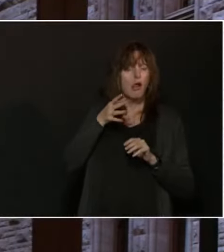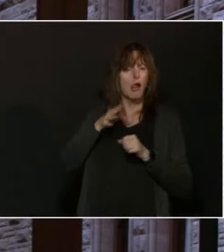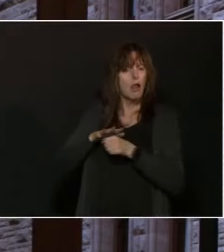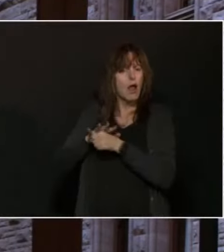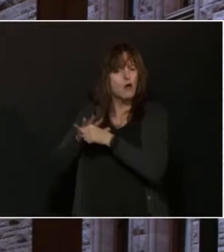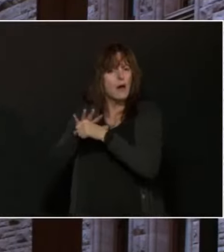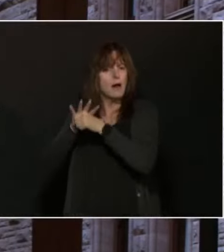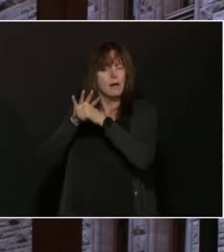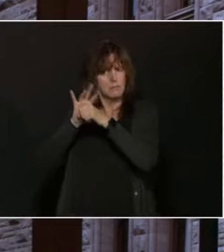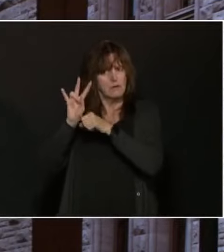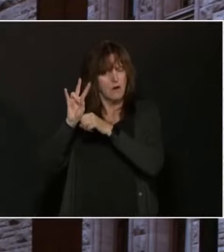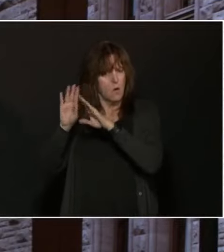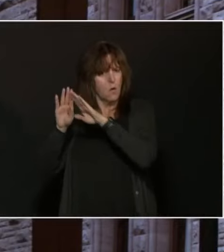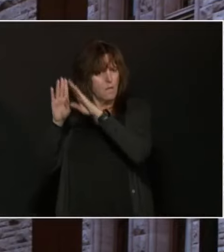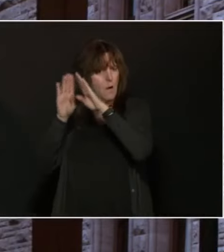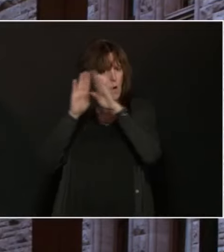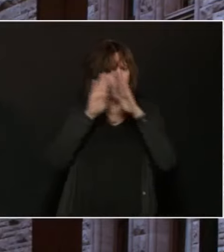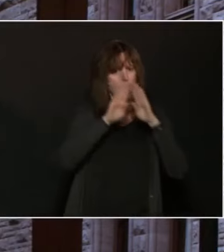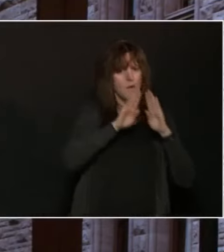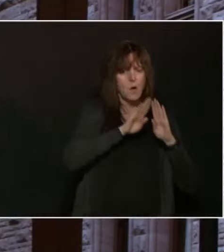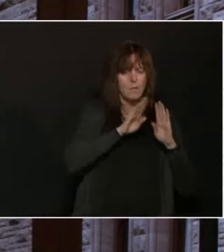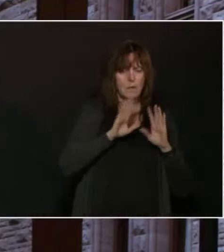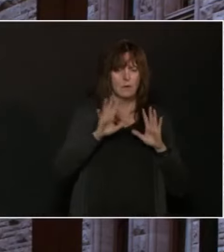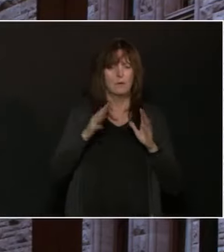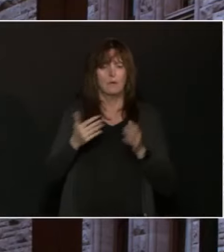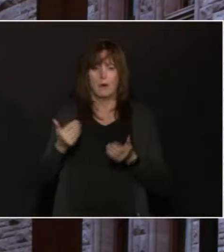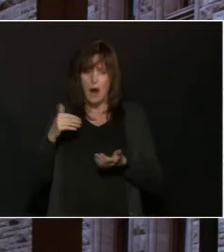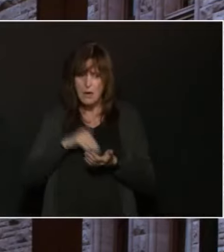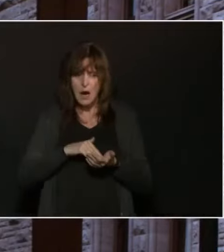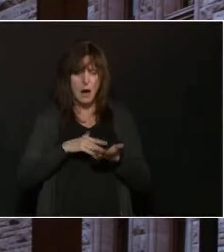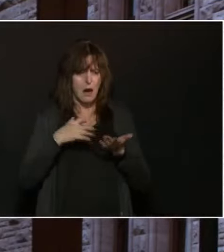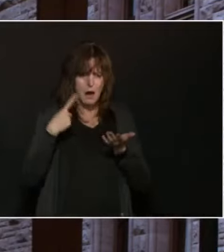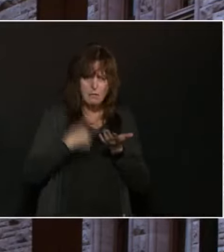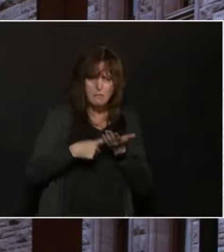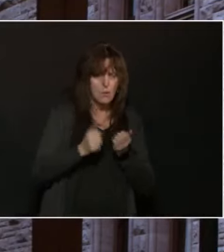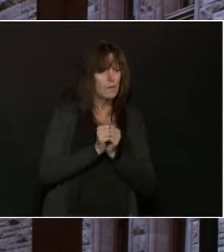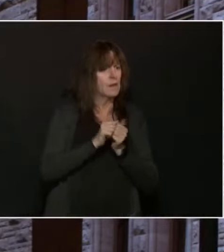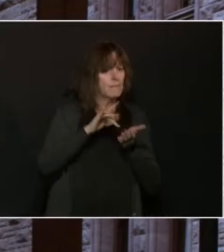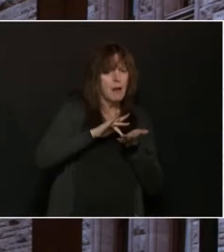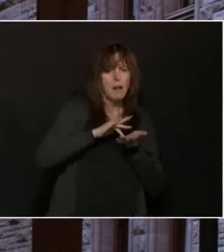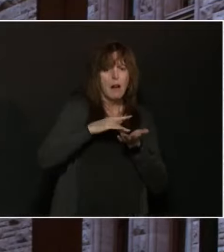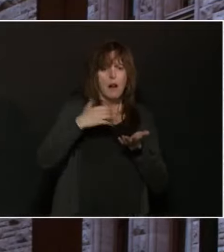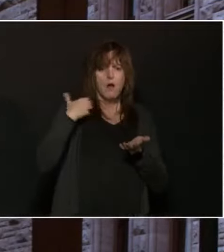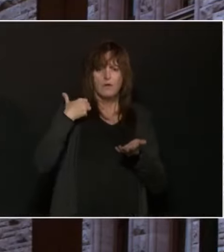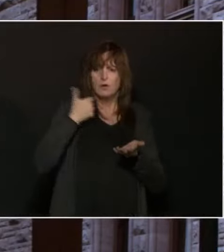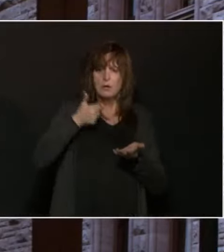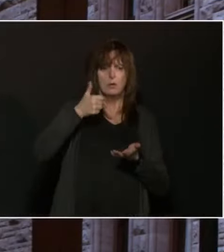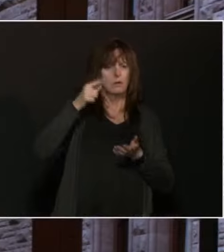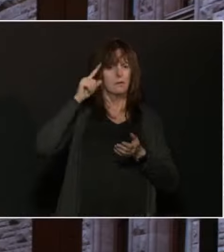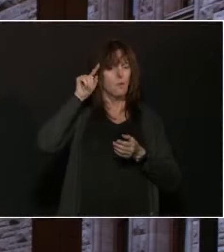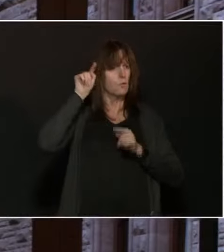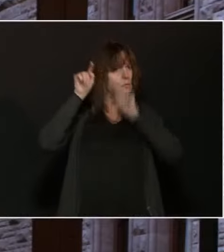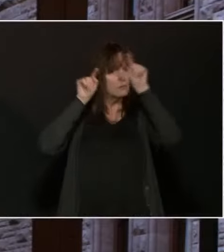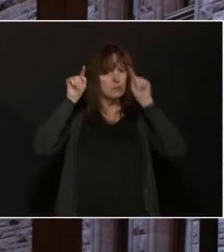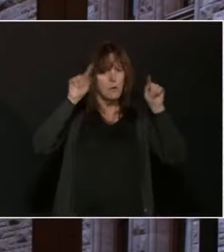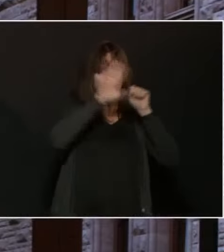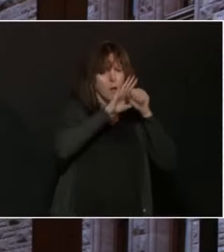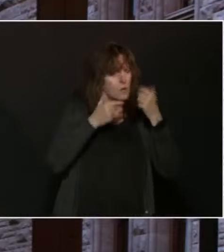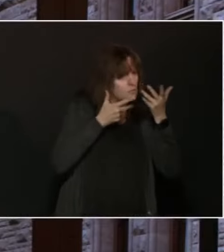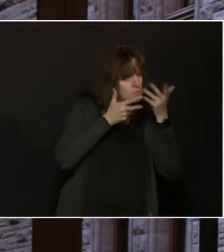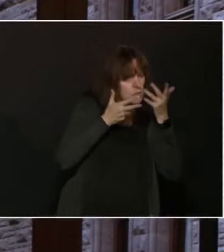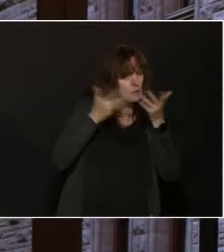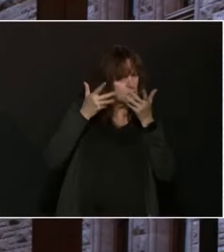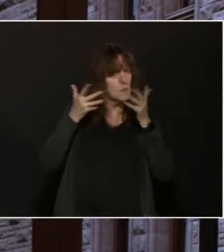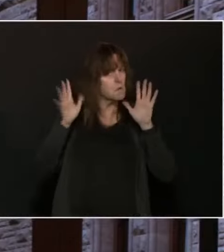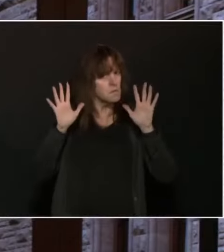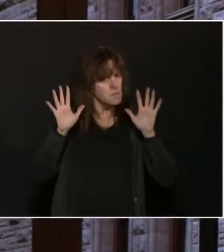talking with the medical officer of health to say, what is your assessment of community spread in your jurisdictions? And this today, we announced 4 more,